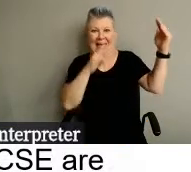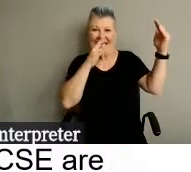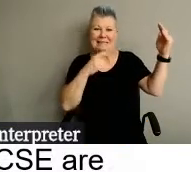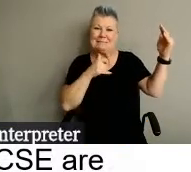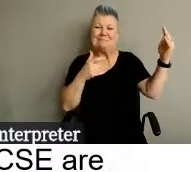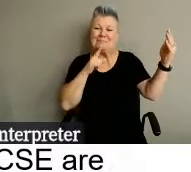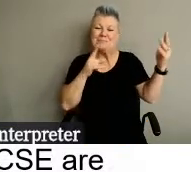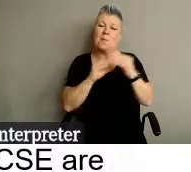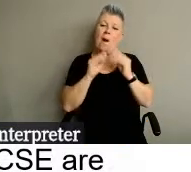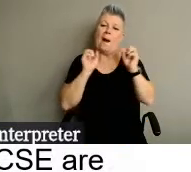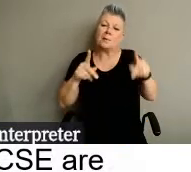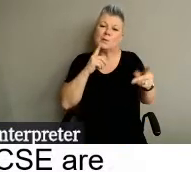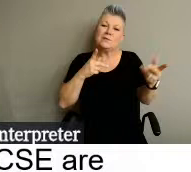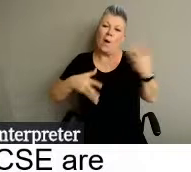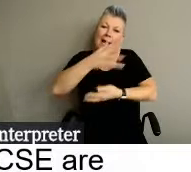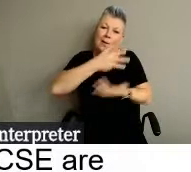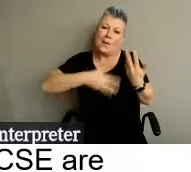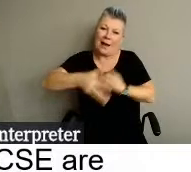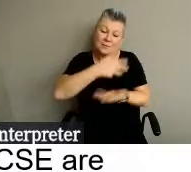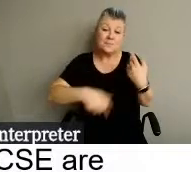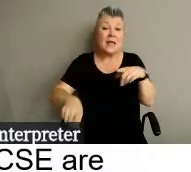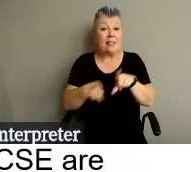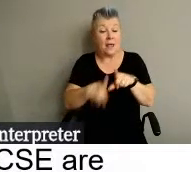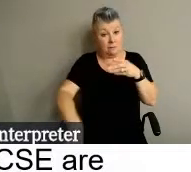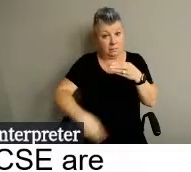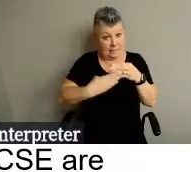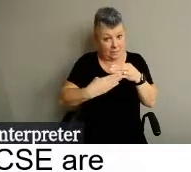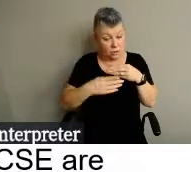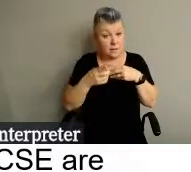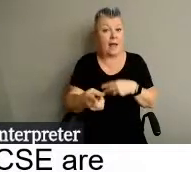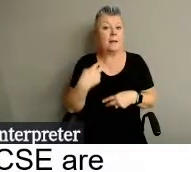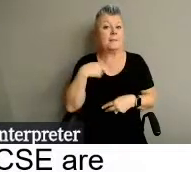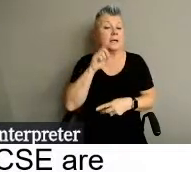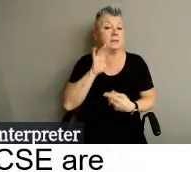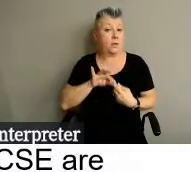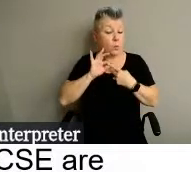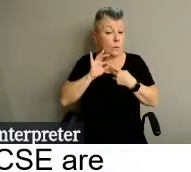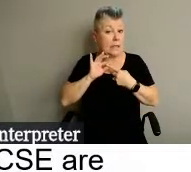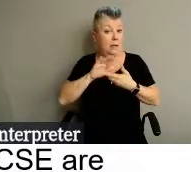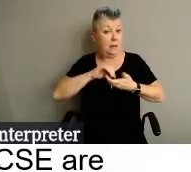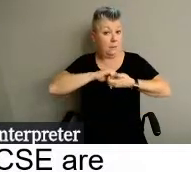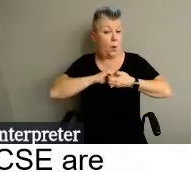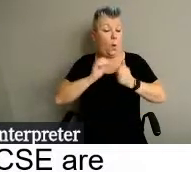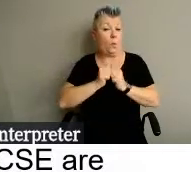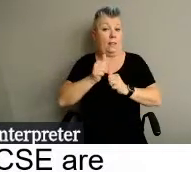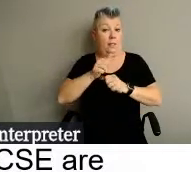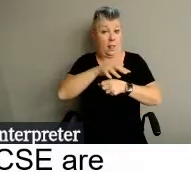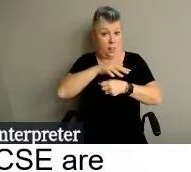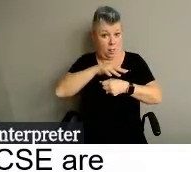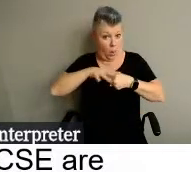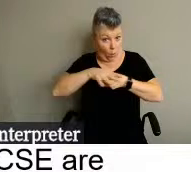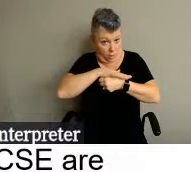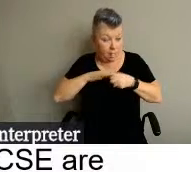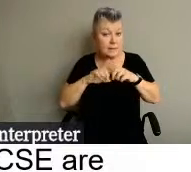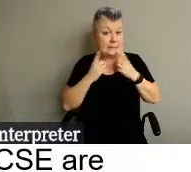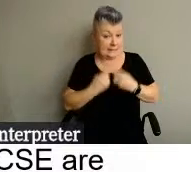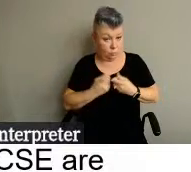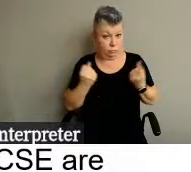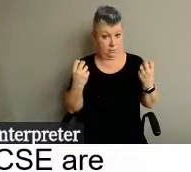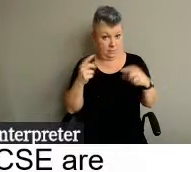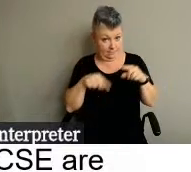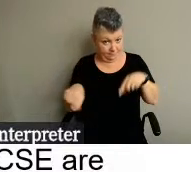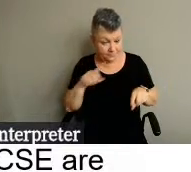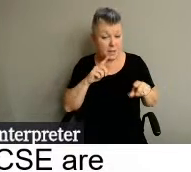interact. And then in addition to that, due to our unique partnerships with our local districts, part of the funding